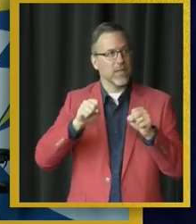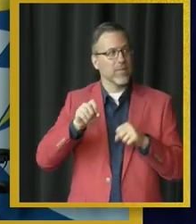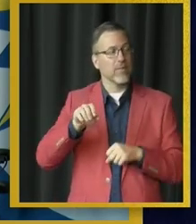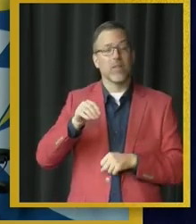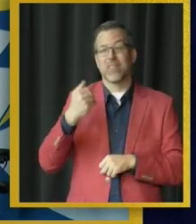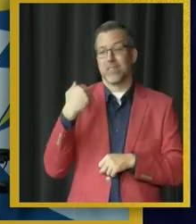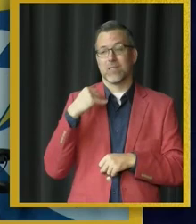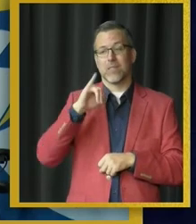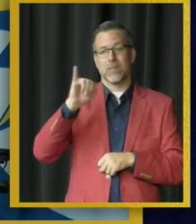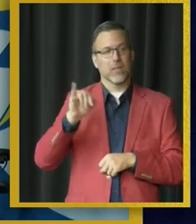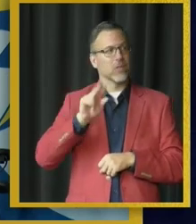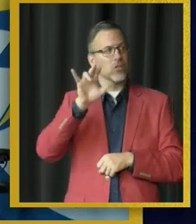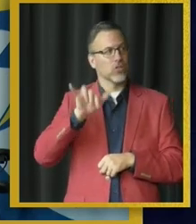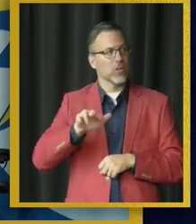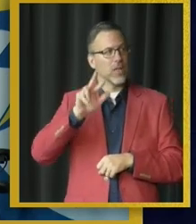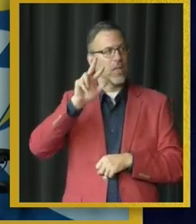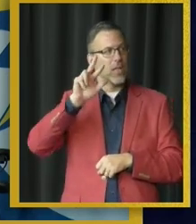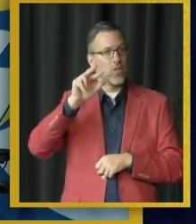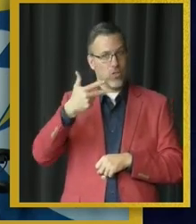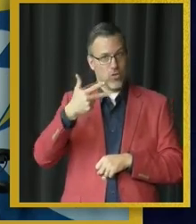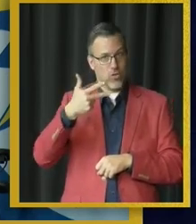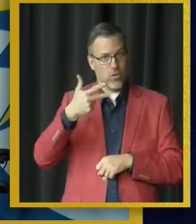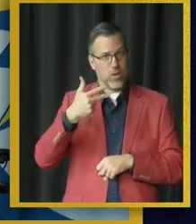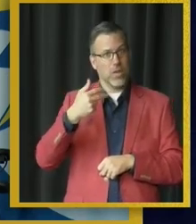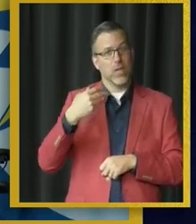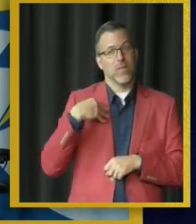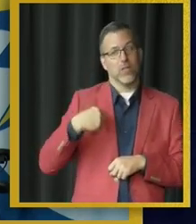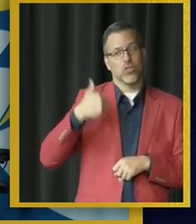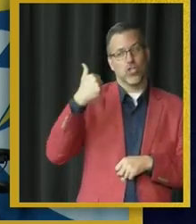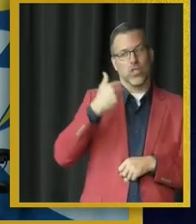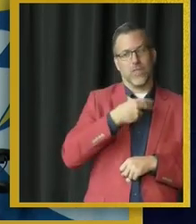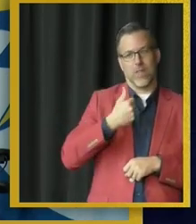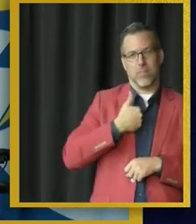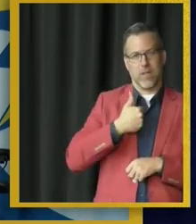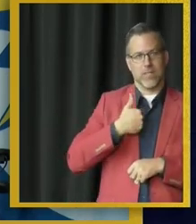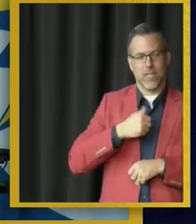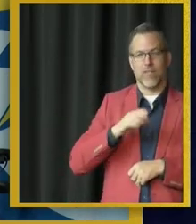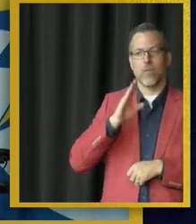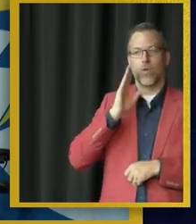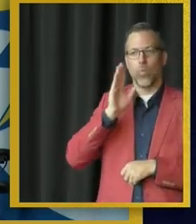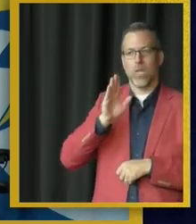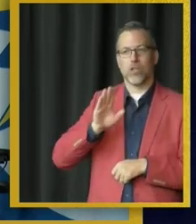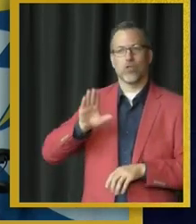3rd, the chief and I will get to swear in my